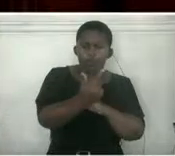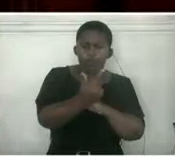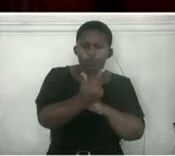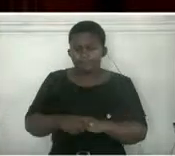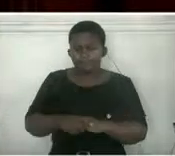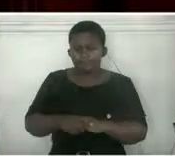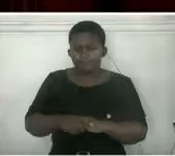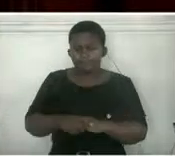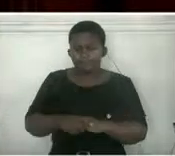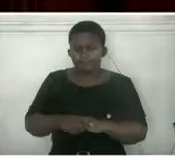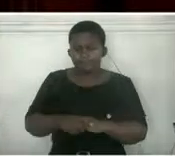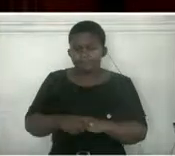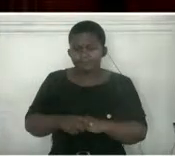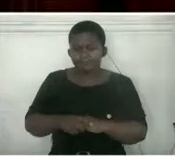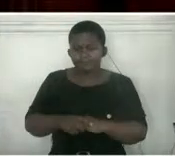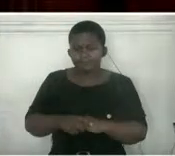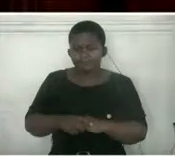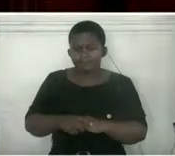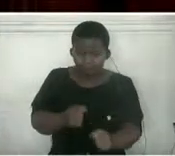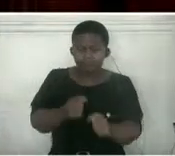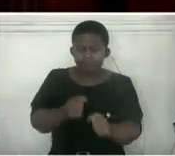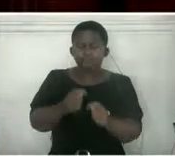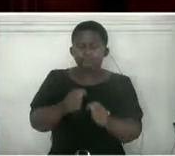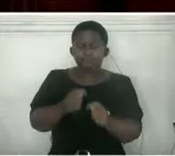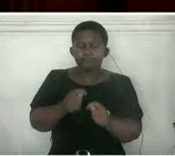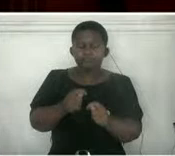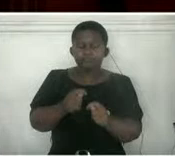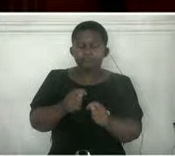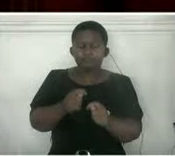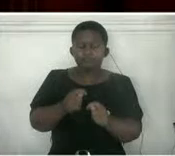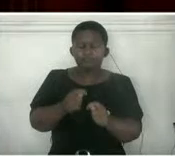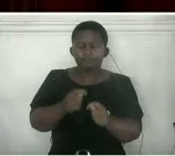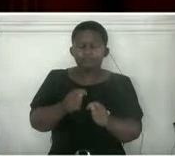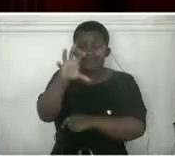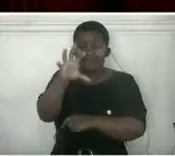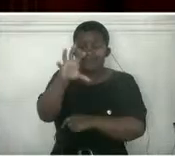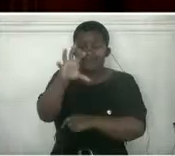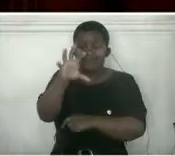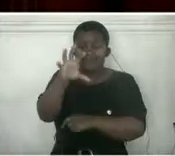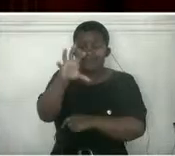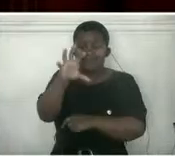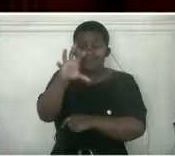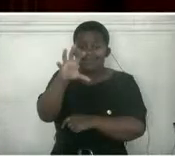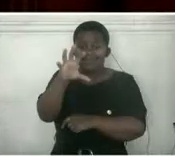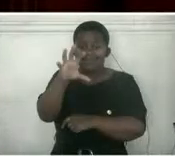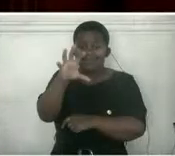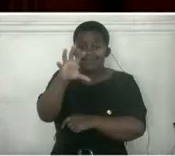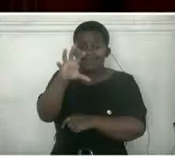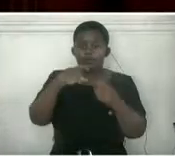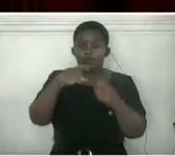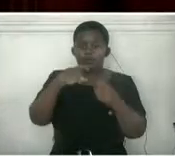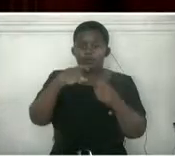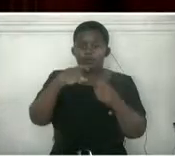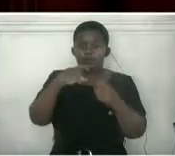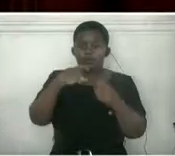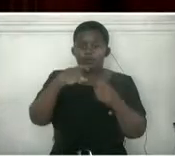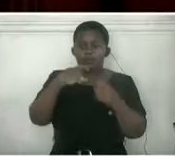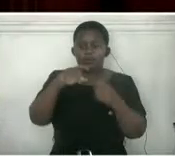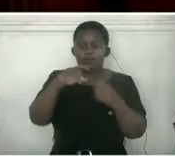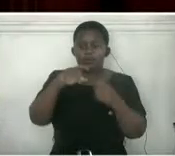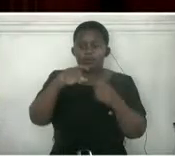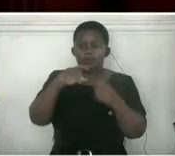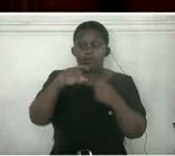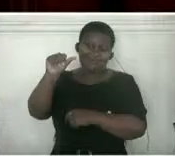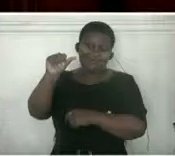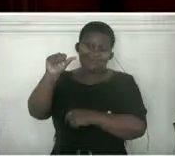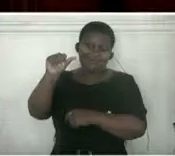is a monumental tribute on the 150th anniversary of John Langalibalele Dube that